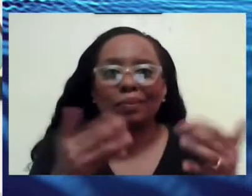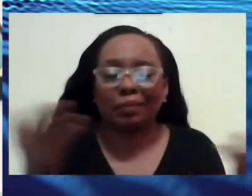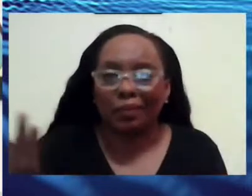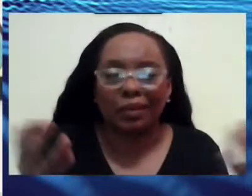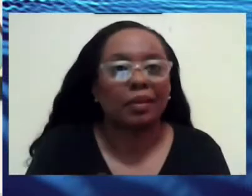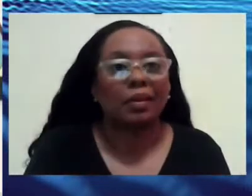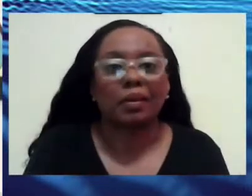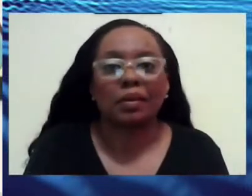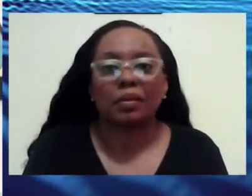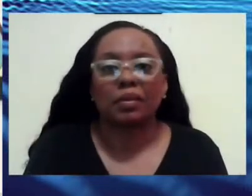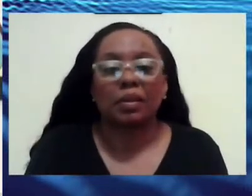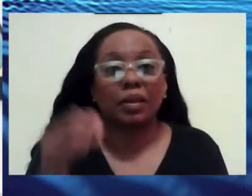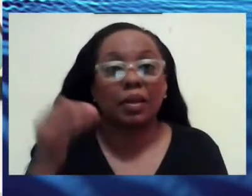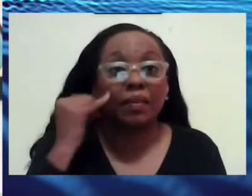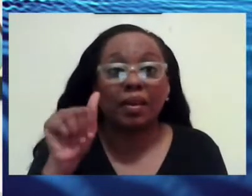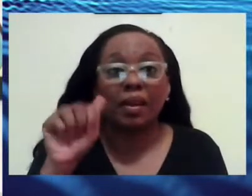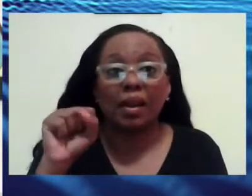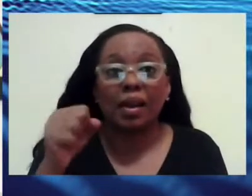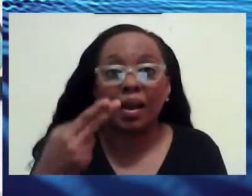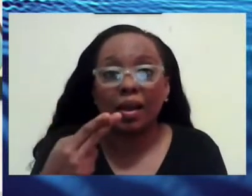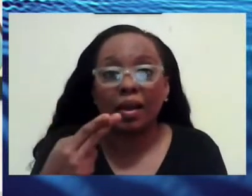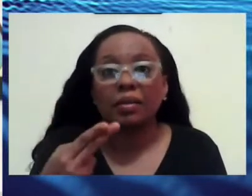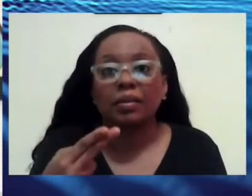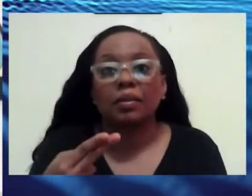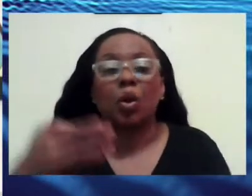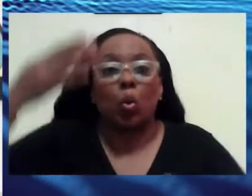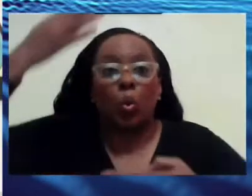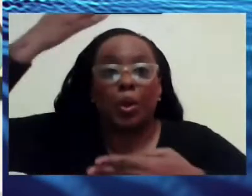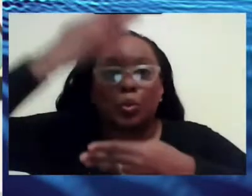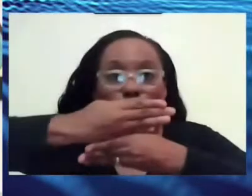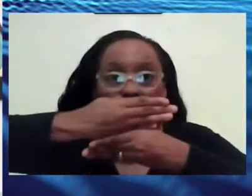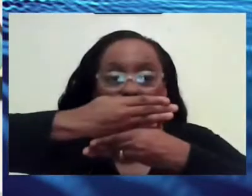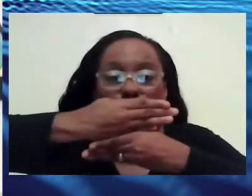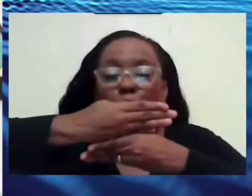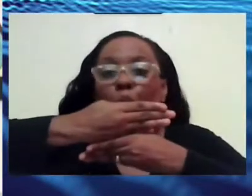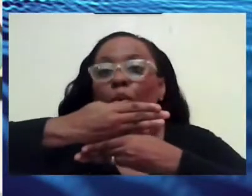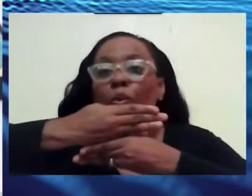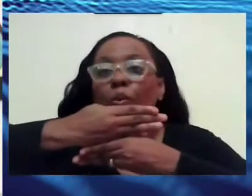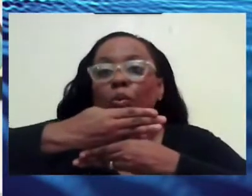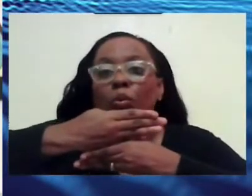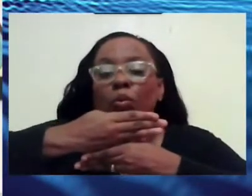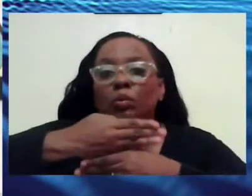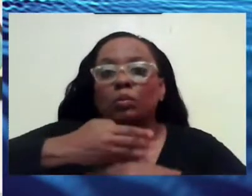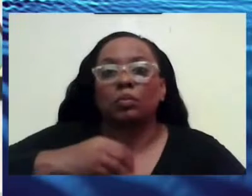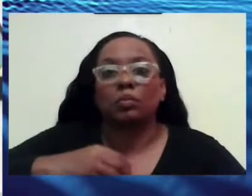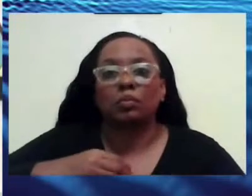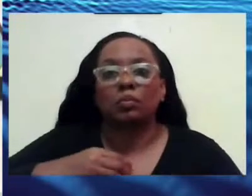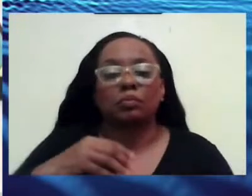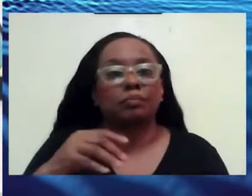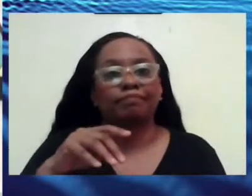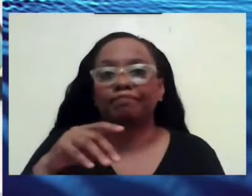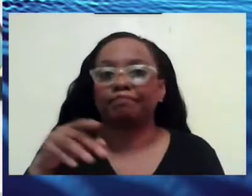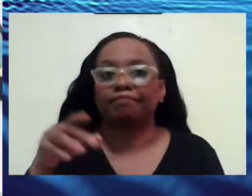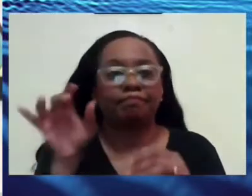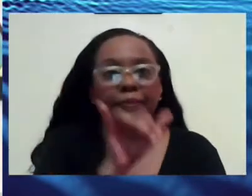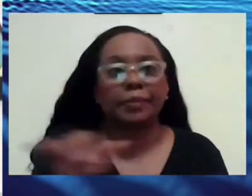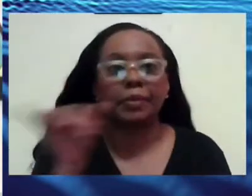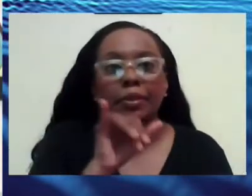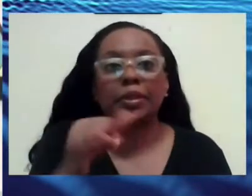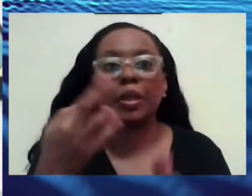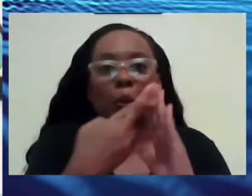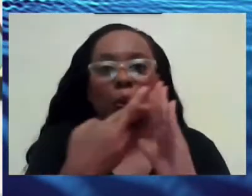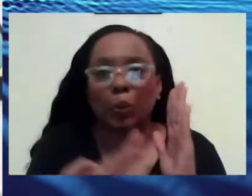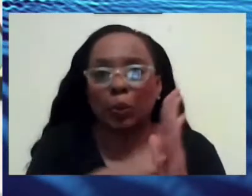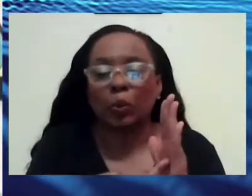do. Obviously, with ashfall, you're going to have to make sure that windows are closed. And so I think the necessary protocols will be put in